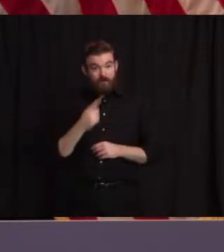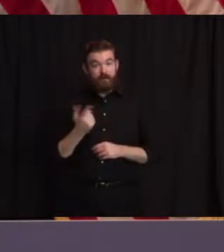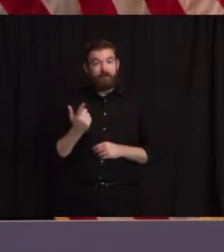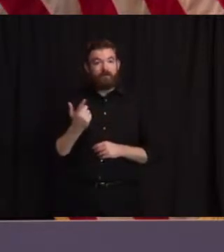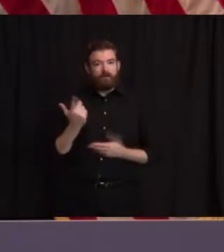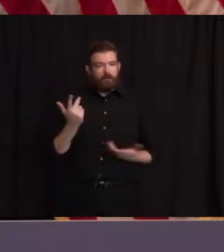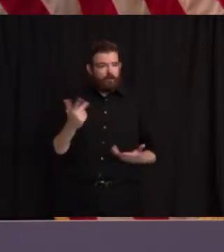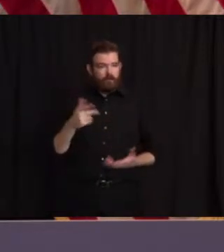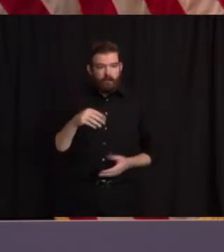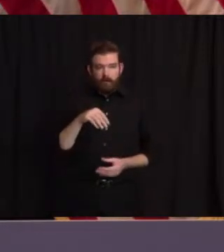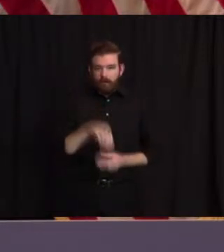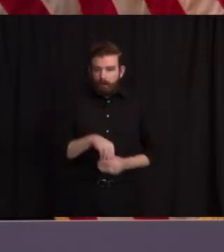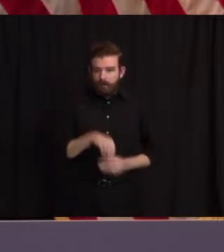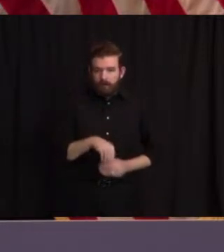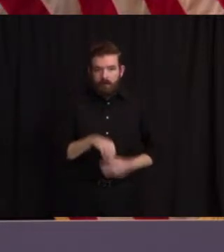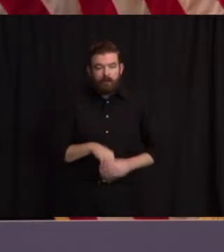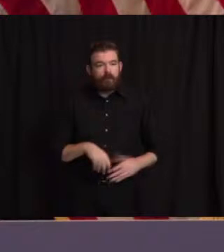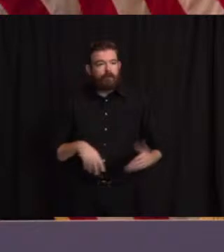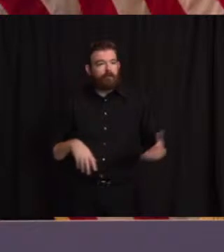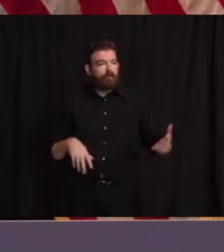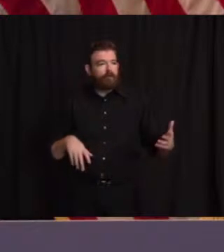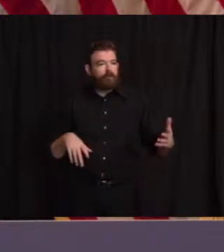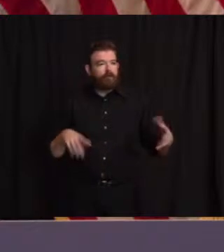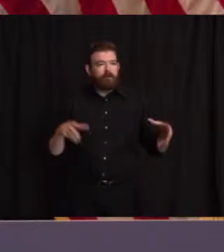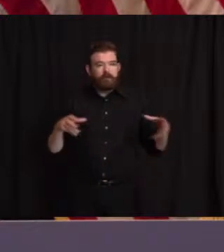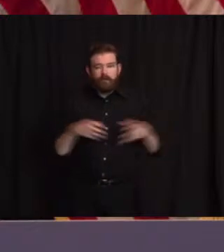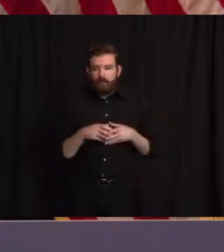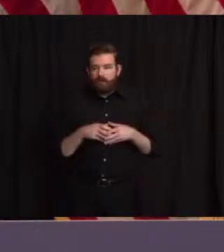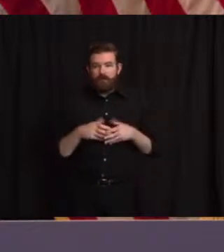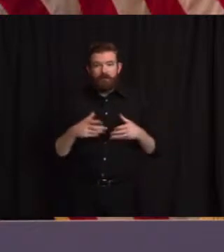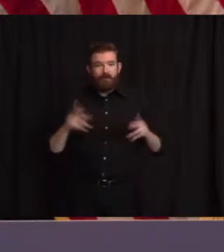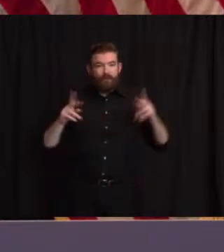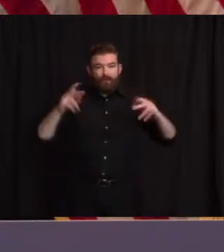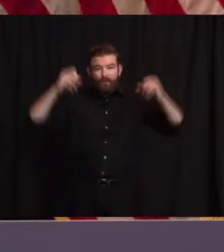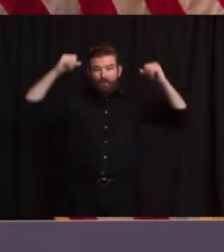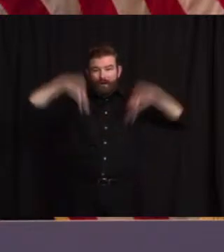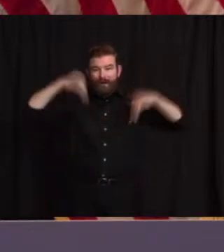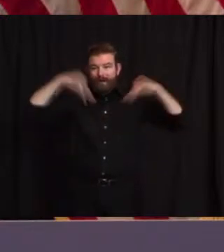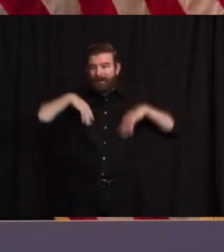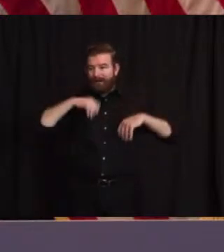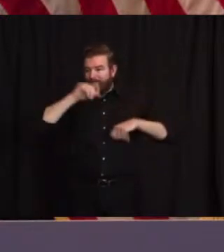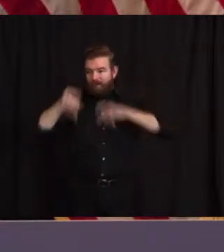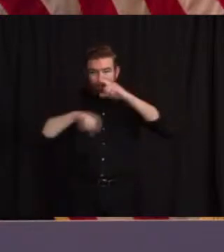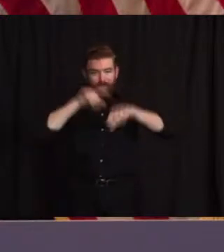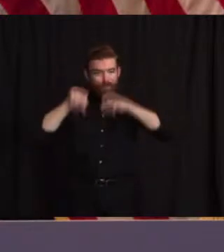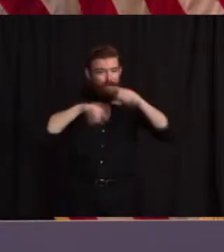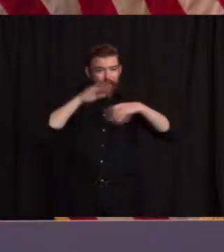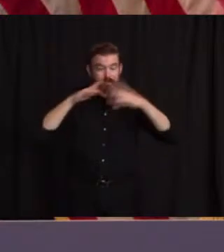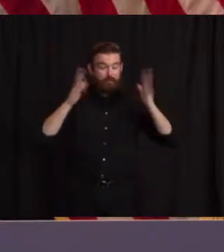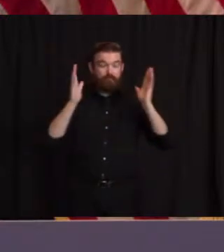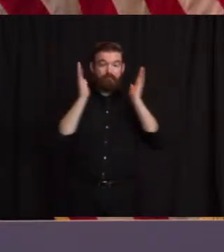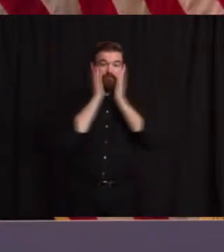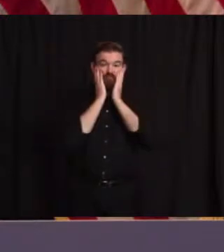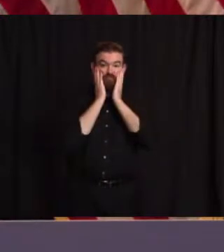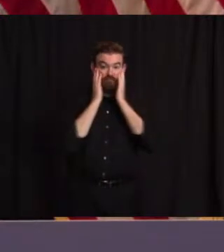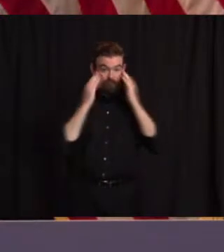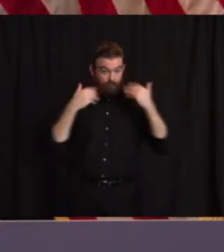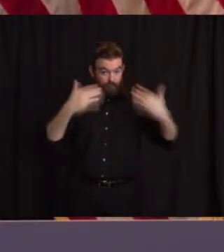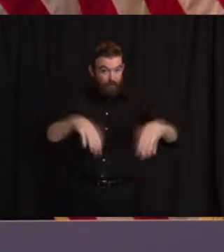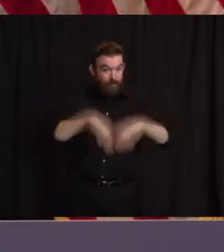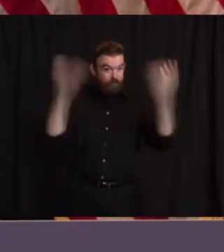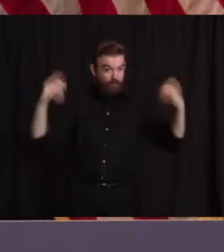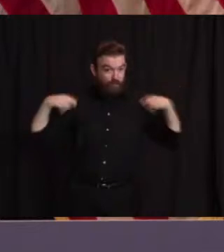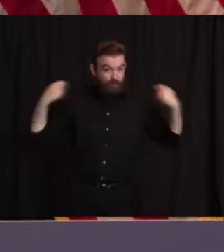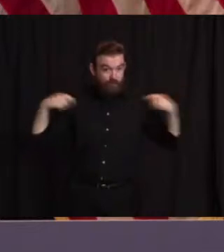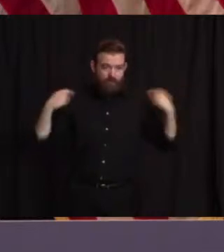a petri dish. So it's not just for, there's no reason otherwise that we wouldn't want to do this. We don't want to, I want people to go out, Judy wants them to go out